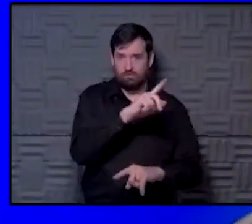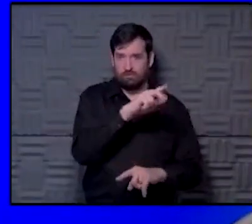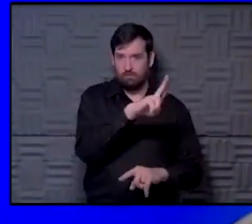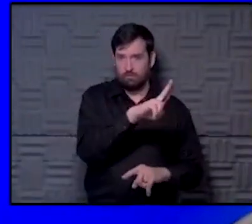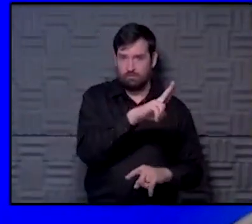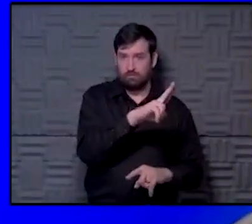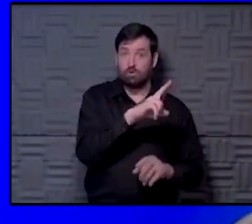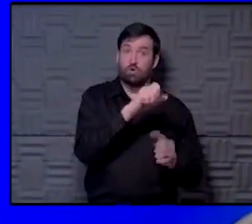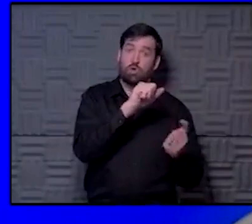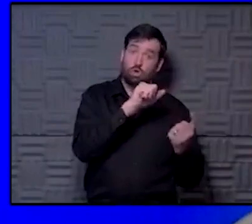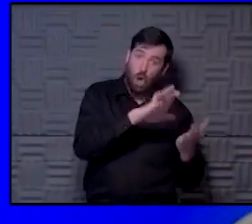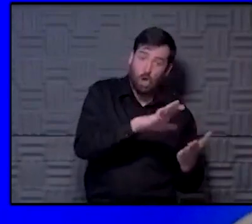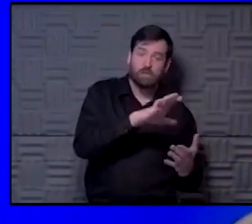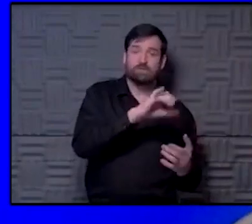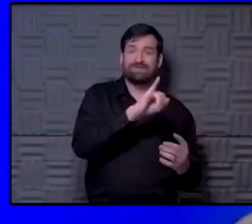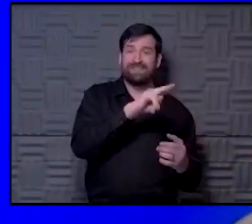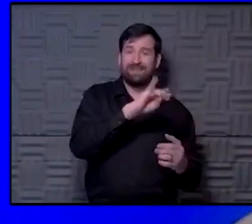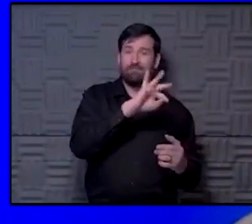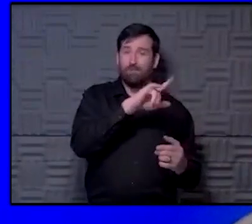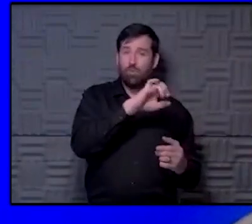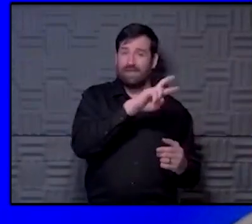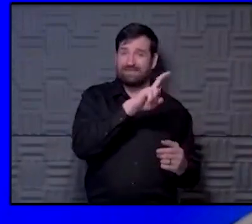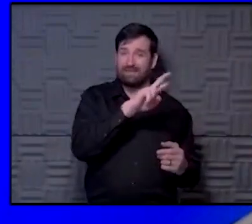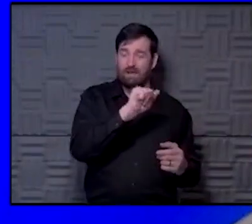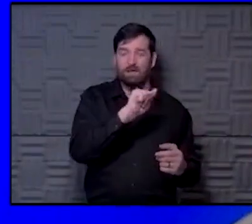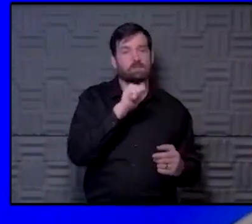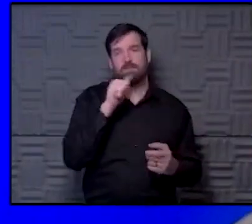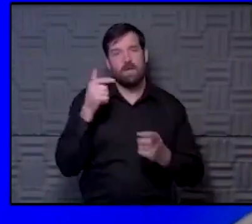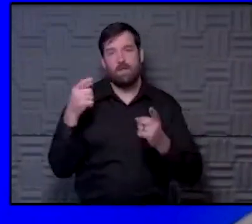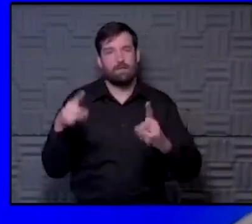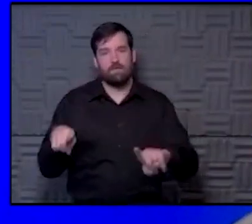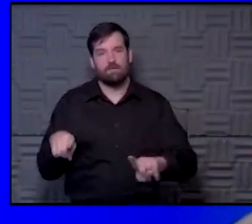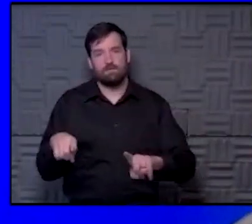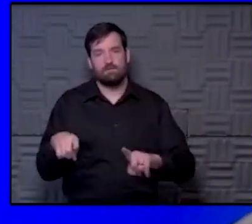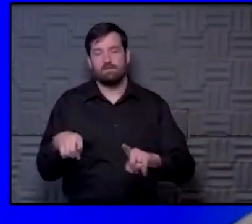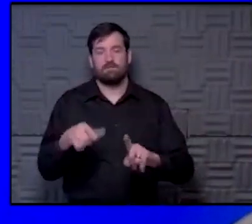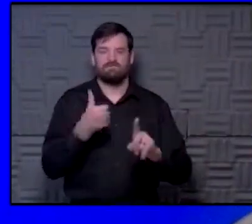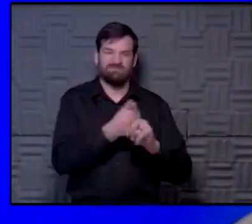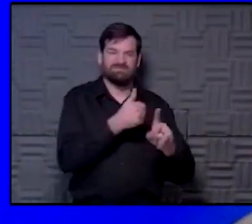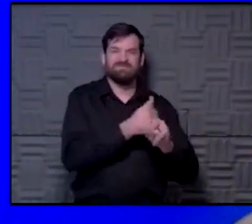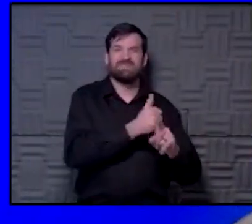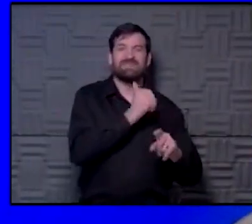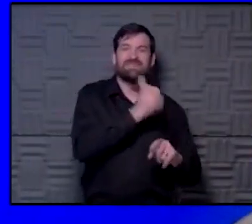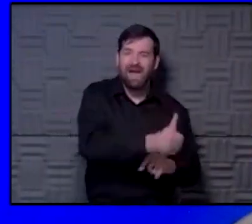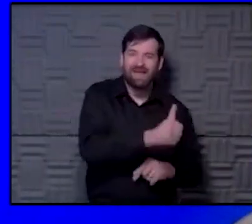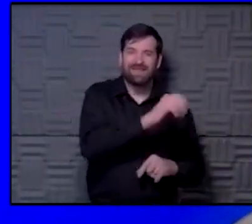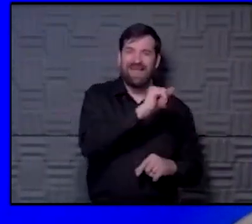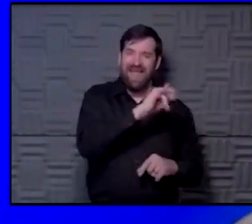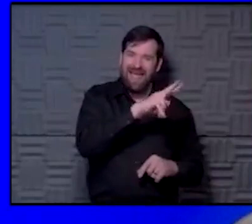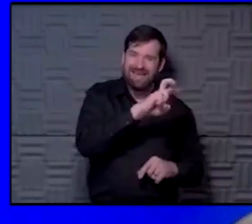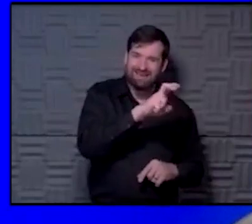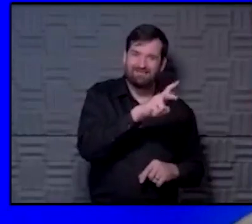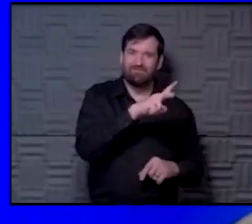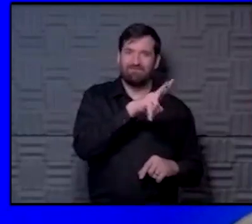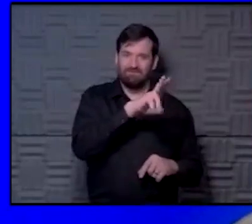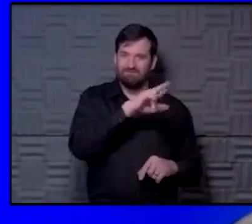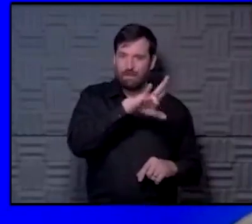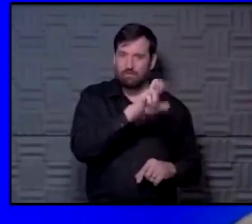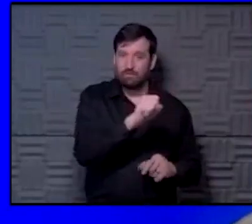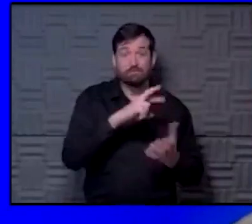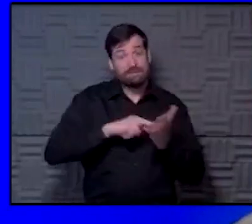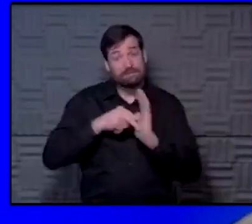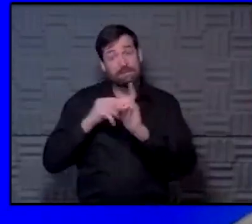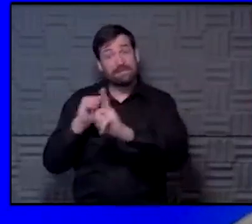me influenza. That doesn't happen either. Influenza vaccine is an inactivated virus. More than likely, you probably